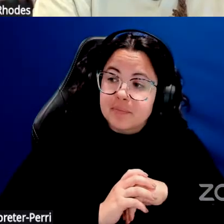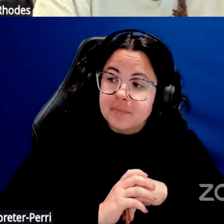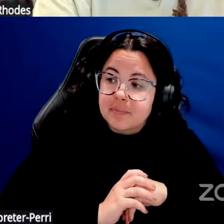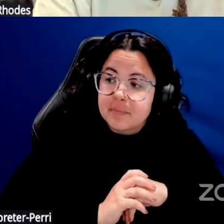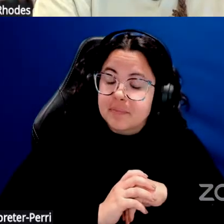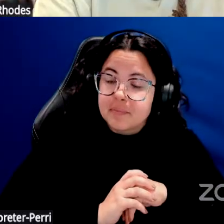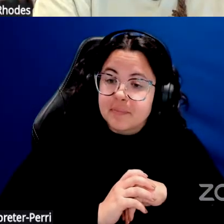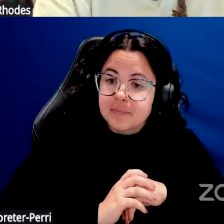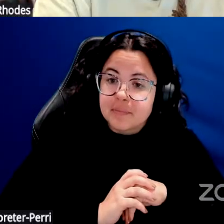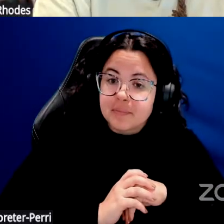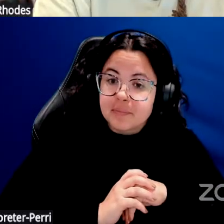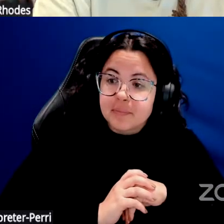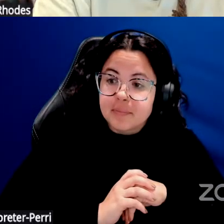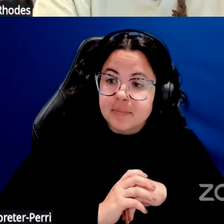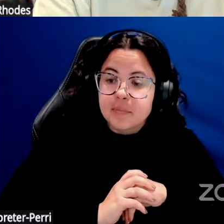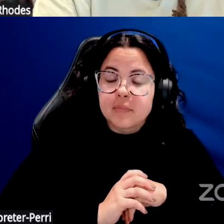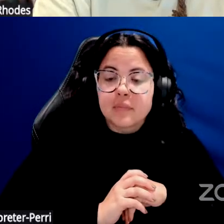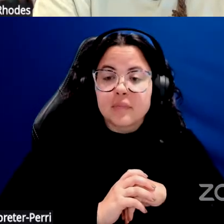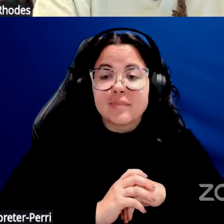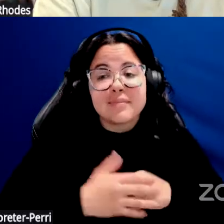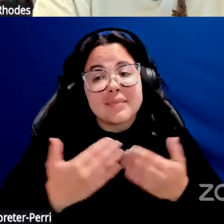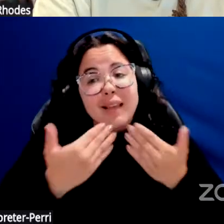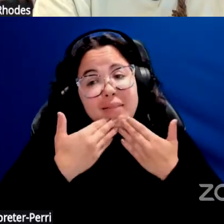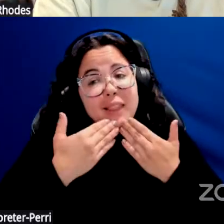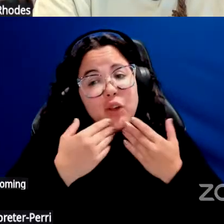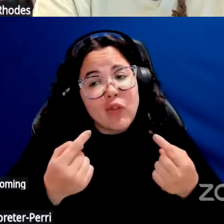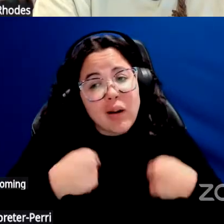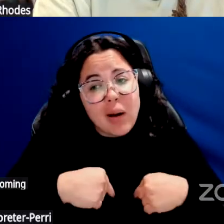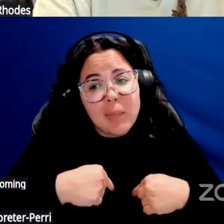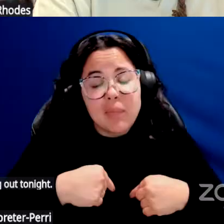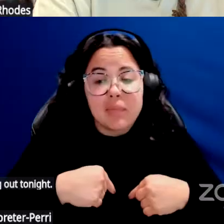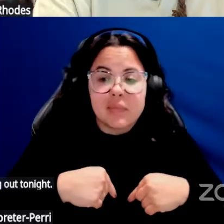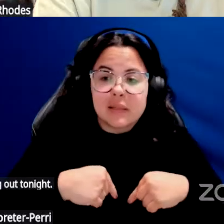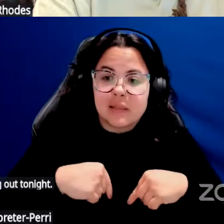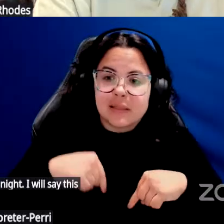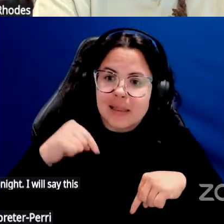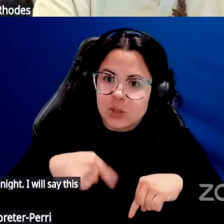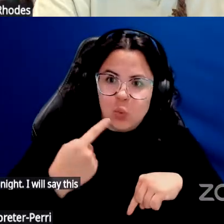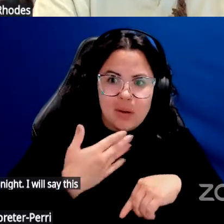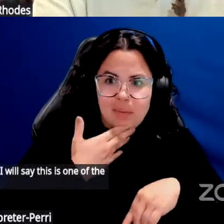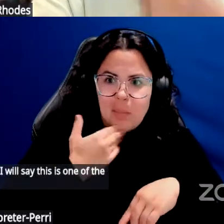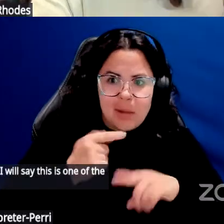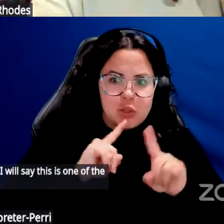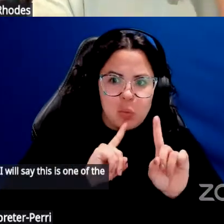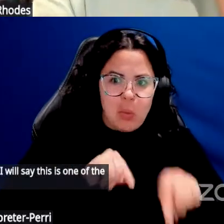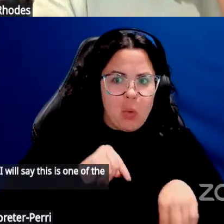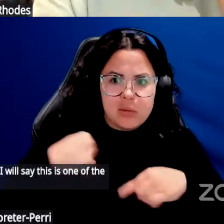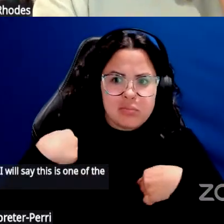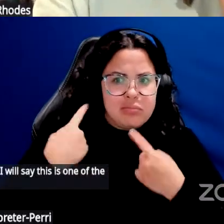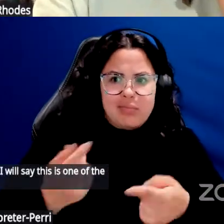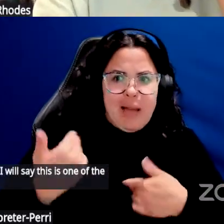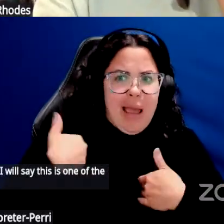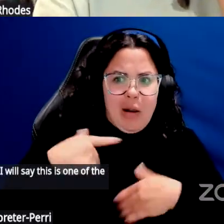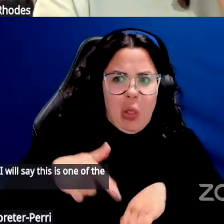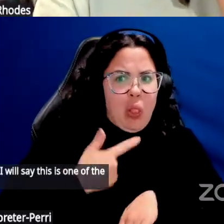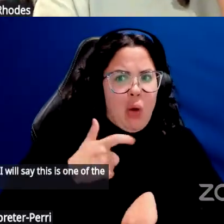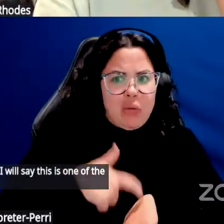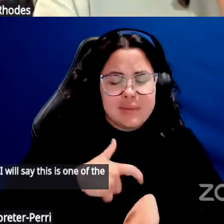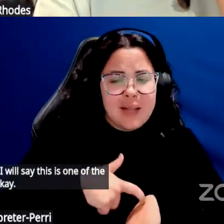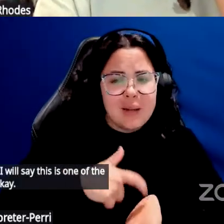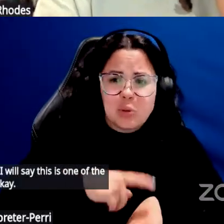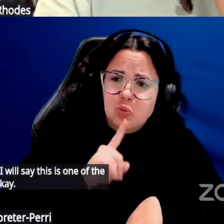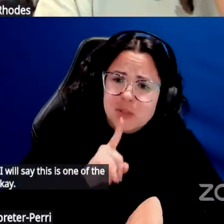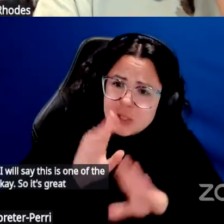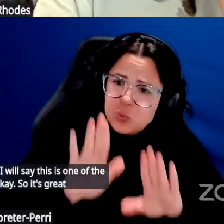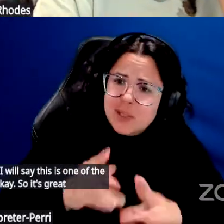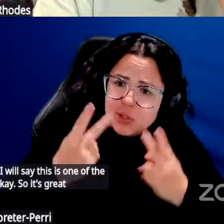problem. Lieutenant Good, thanks for coming out tonight. I will say this is one of the best reports that we've had in a very long time. Okay. So it's great to